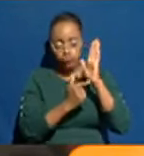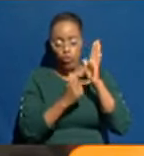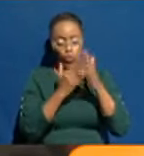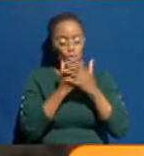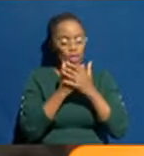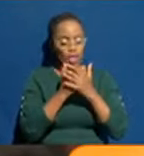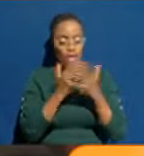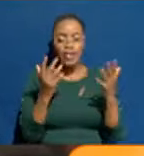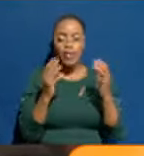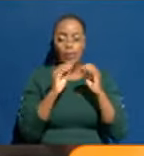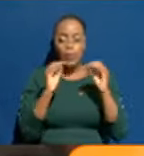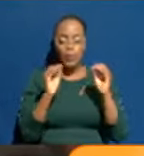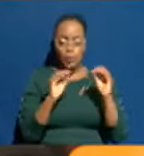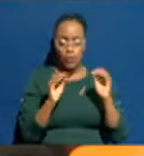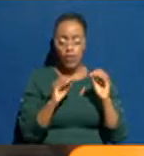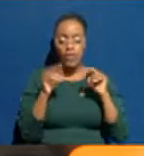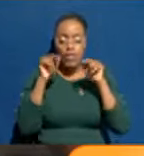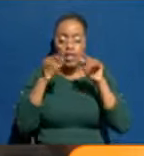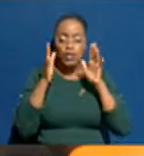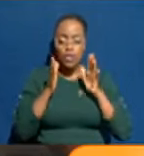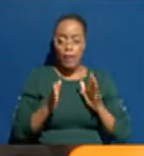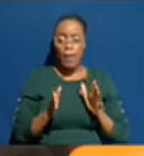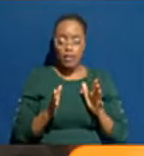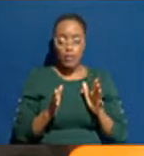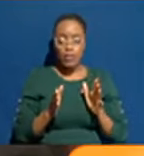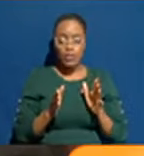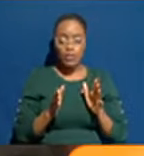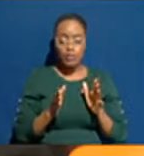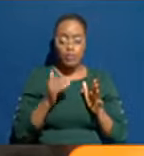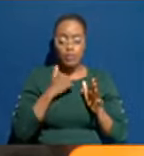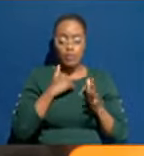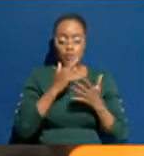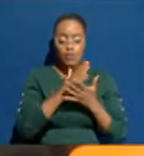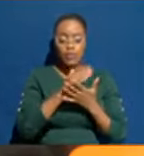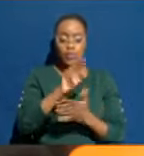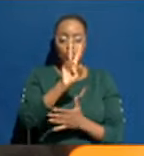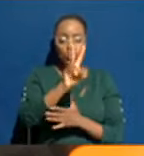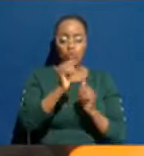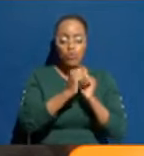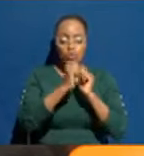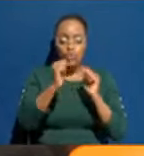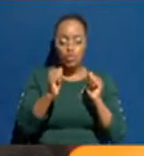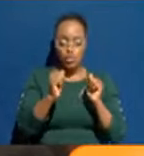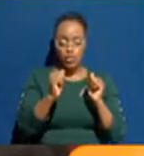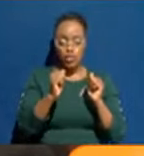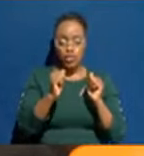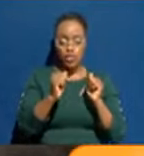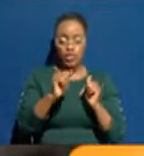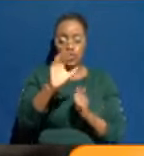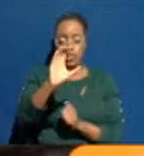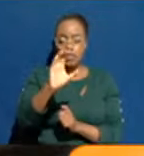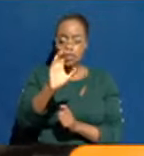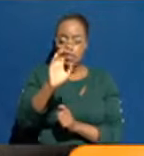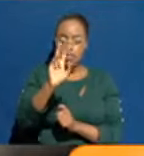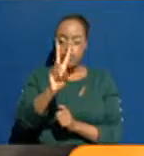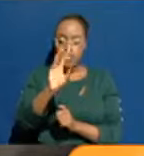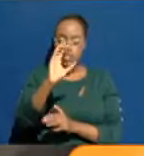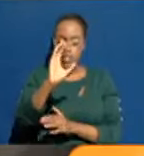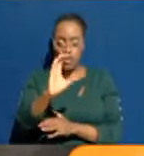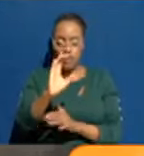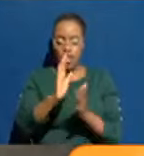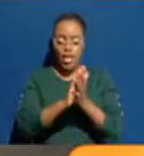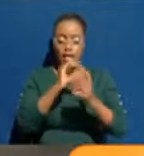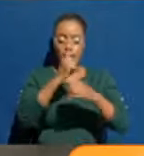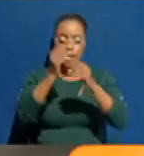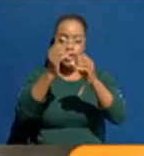doubt, and they acquit the accused person in all the counts under section 215 of the CPC and the setting